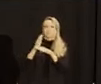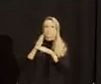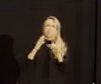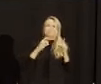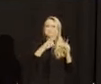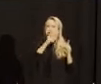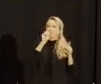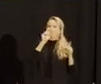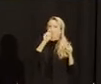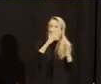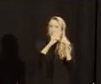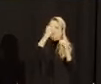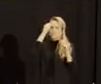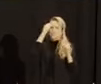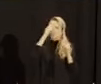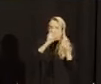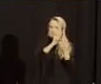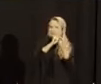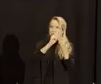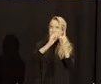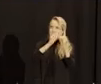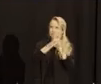can. The workforce